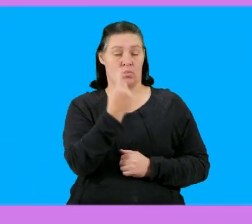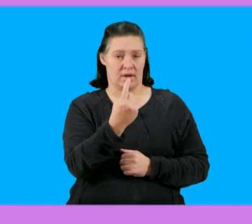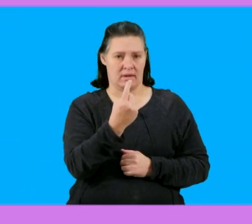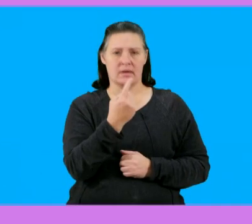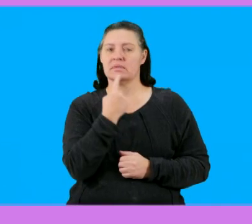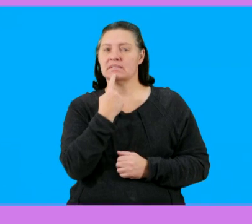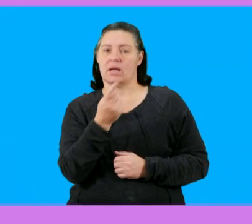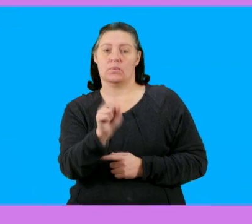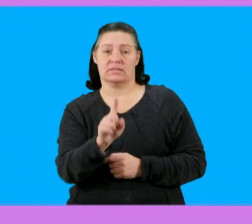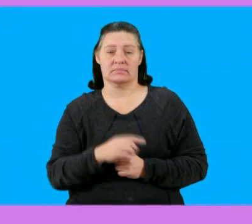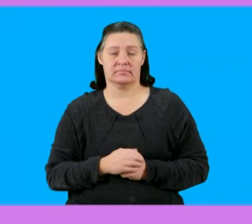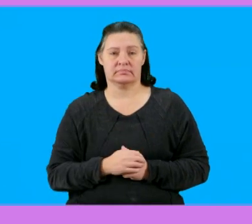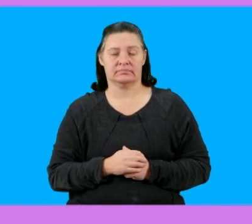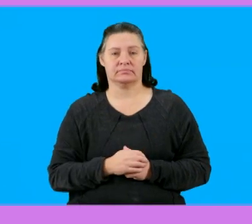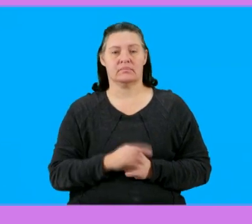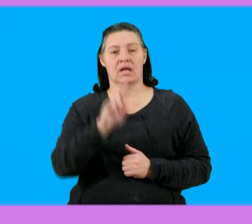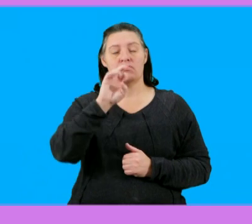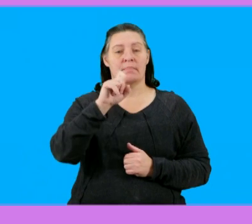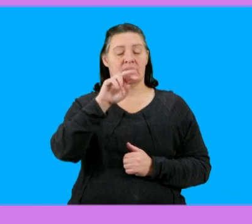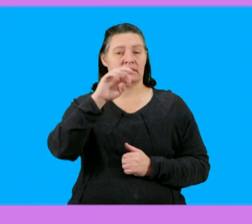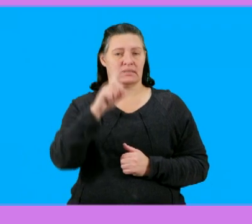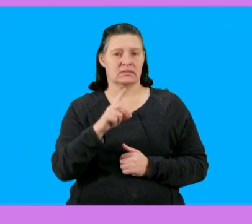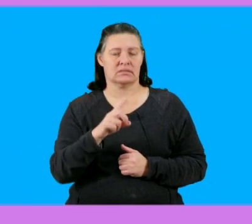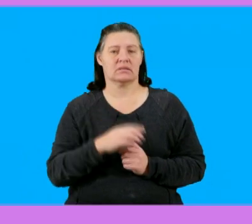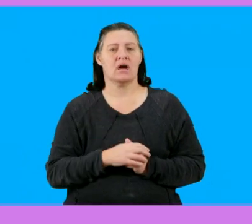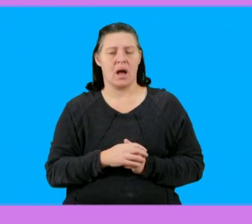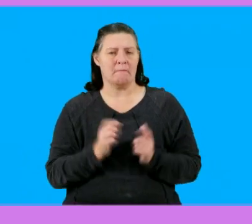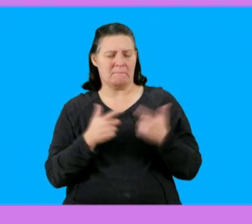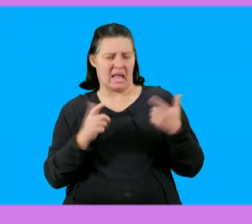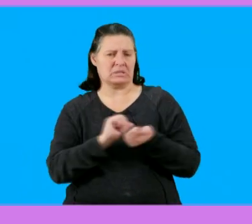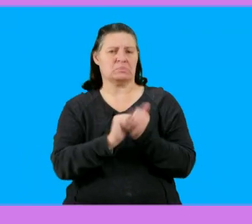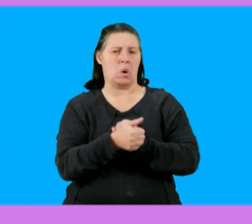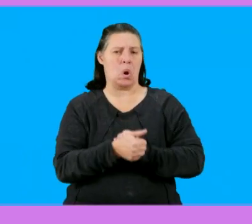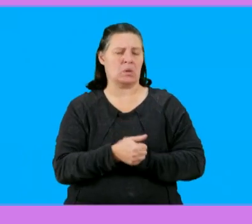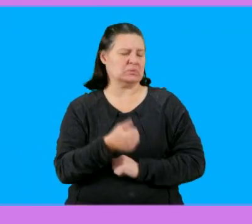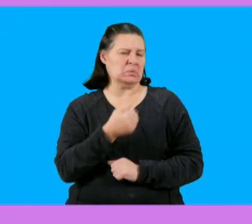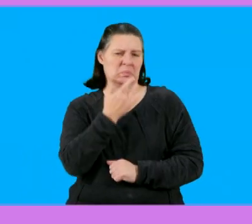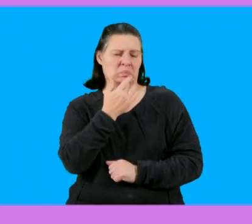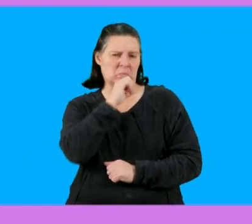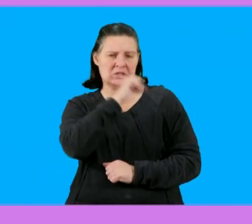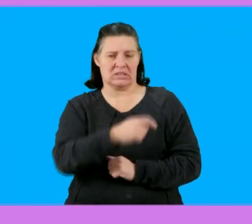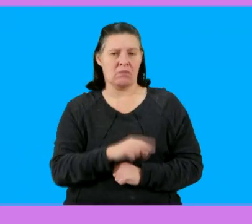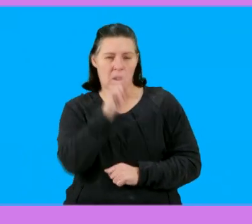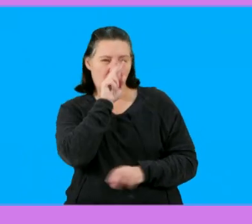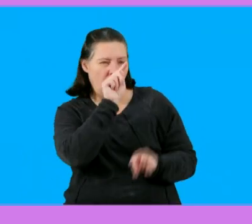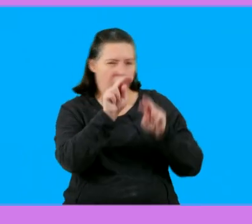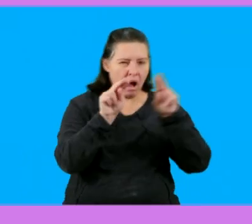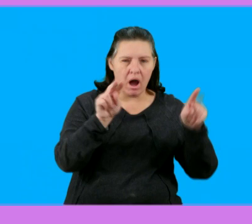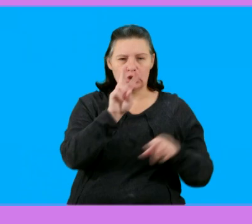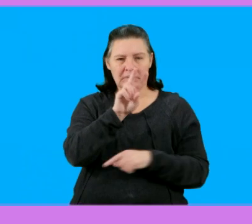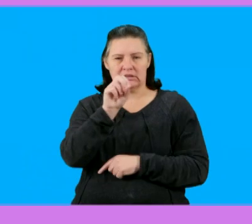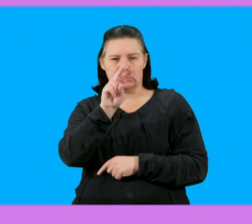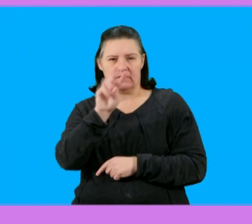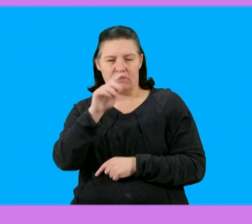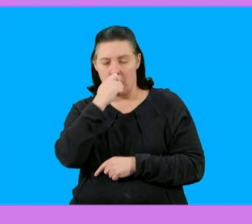number 1, I indicated the following. Raymond is a big sports fanatic. His plan is to watch all the sporting codes